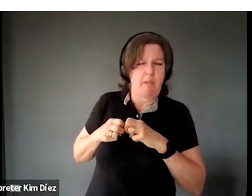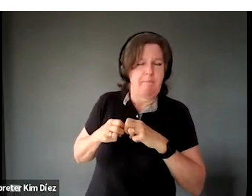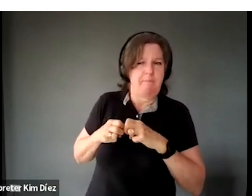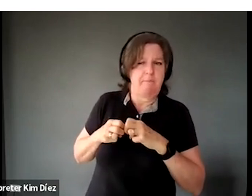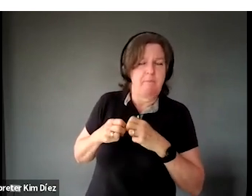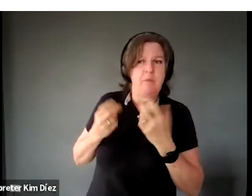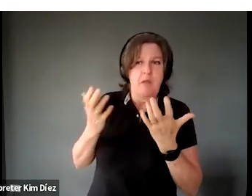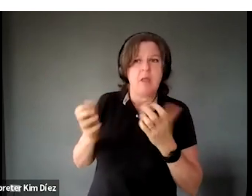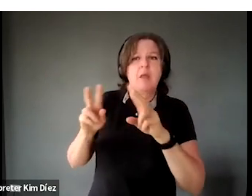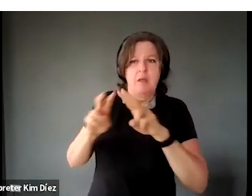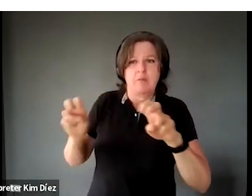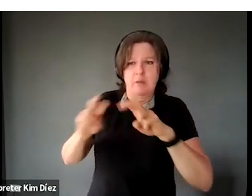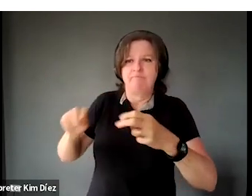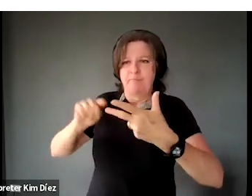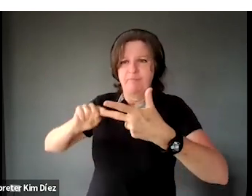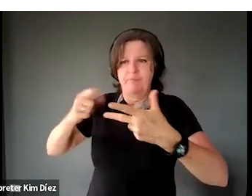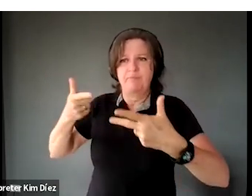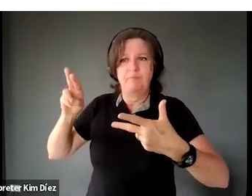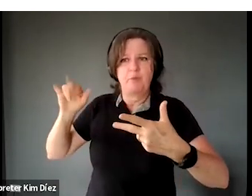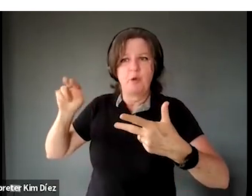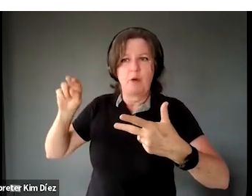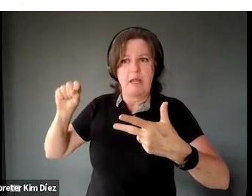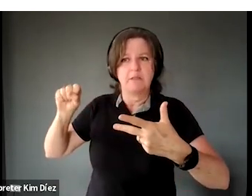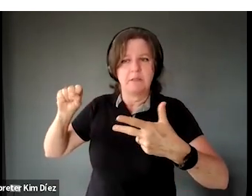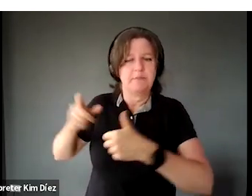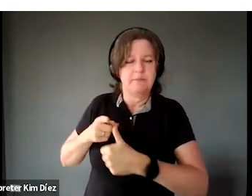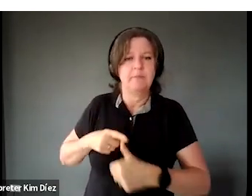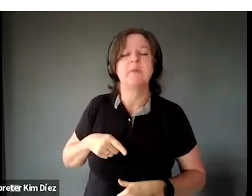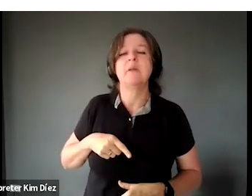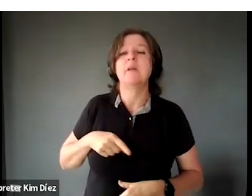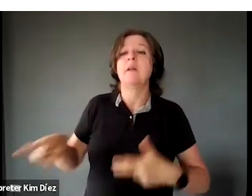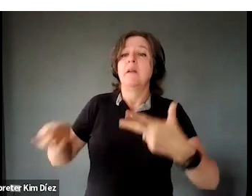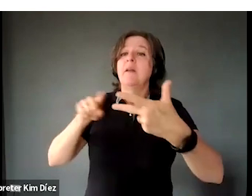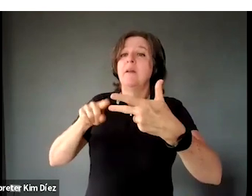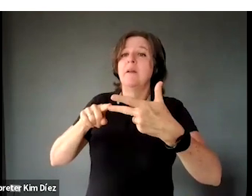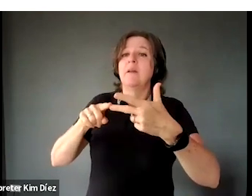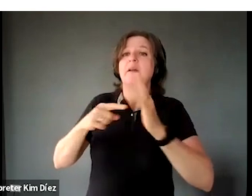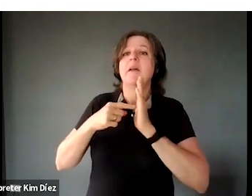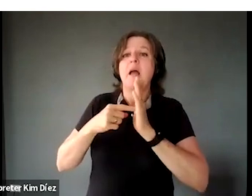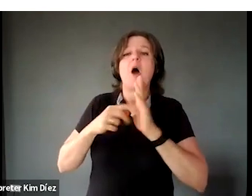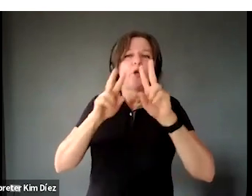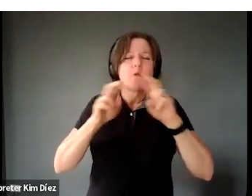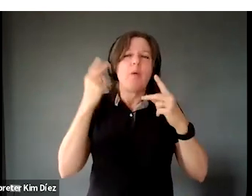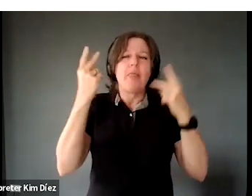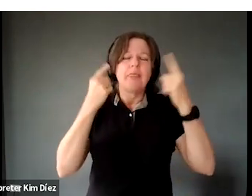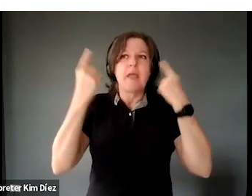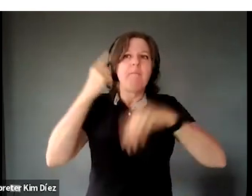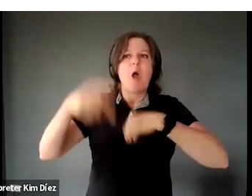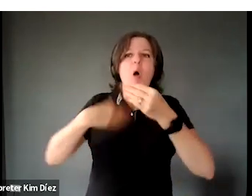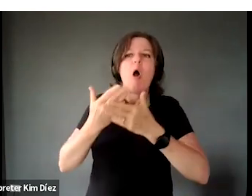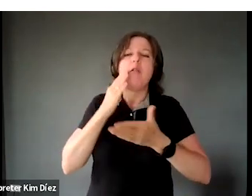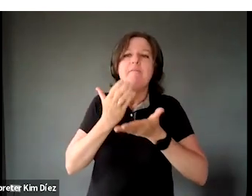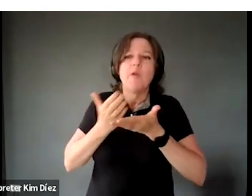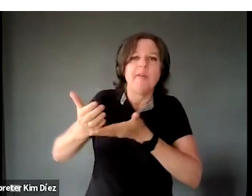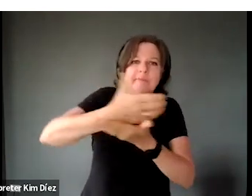a diagnostic that would definitely tell us if we have a problem or not, is to do the bean analysis. And of course, this will